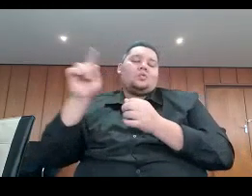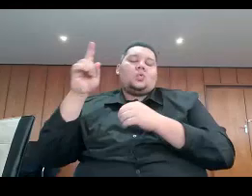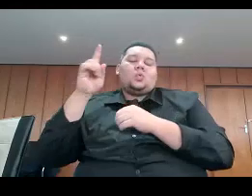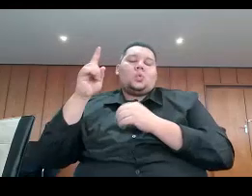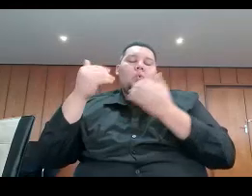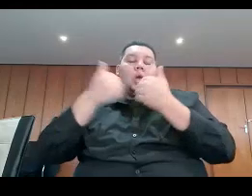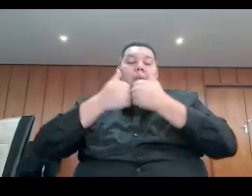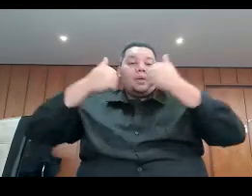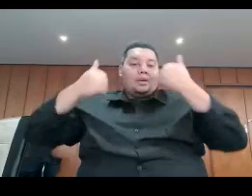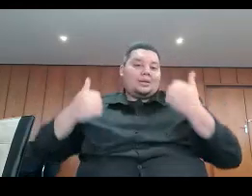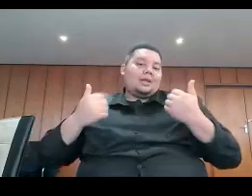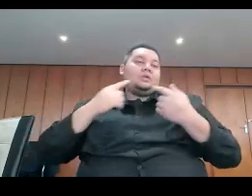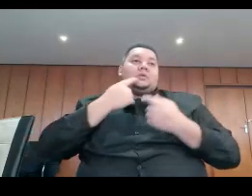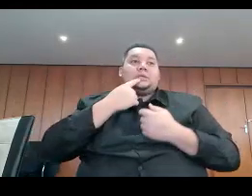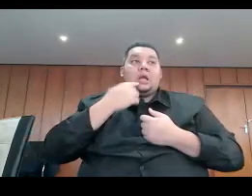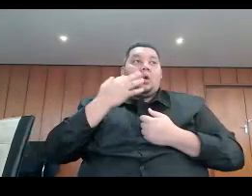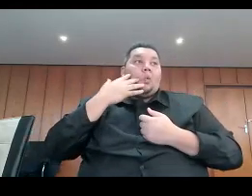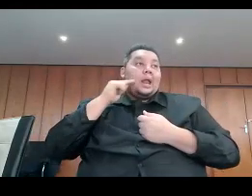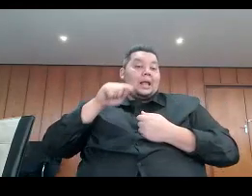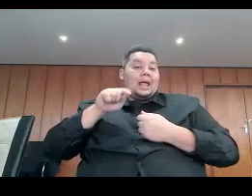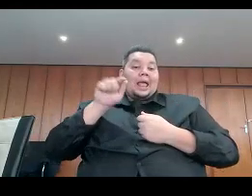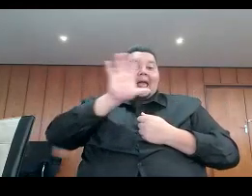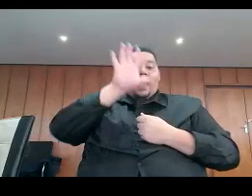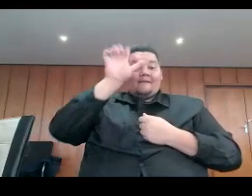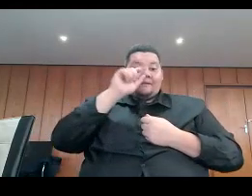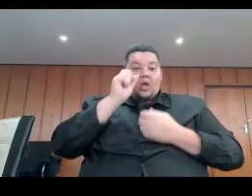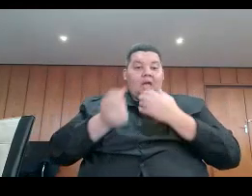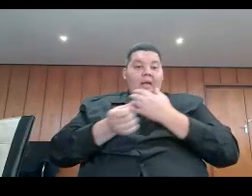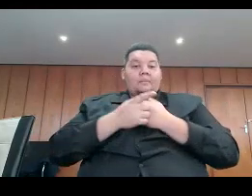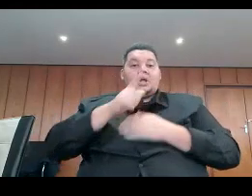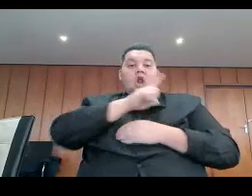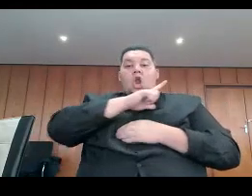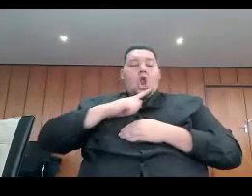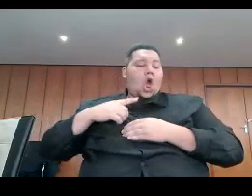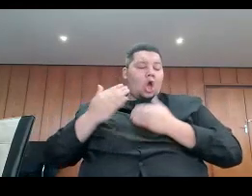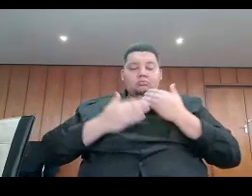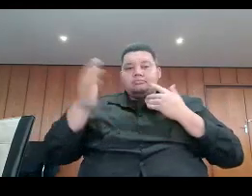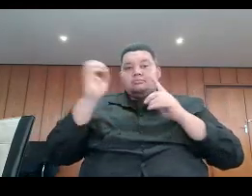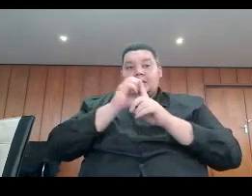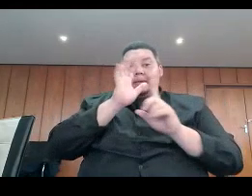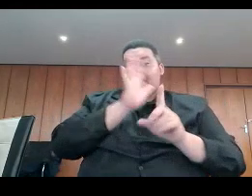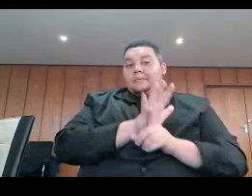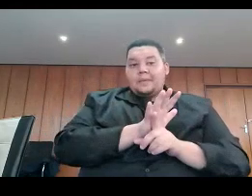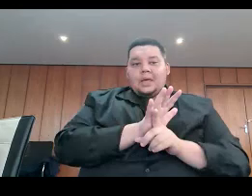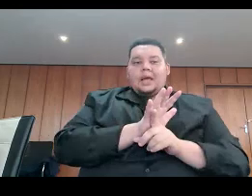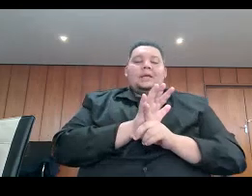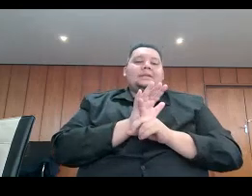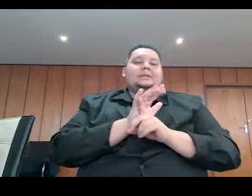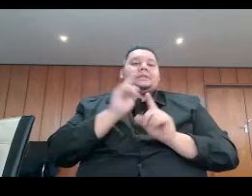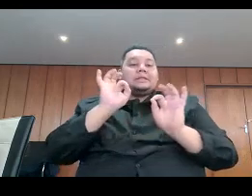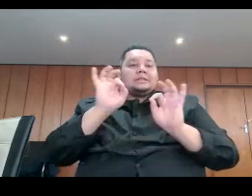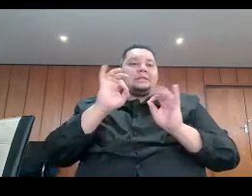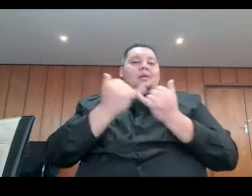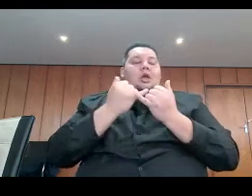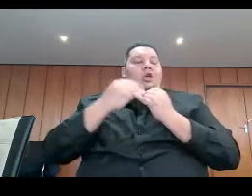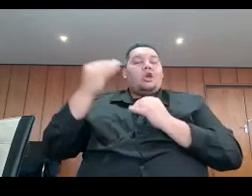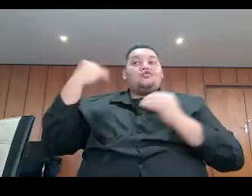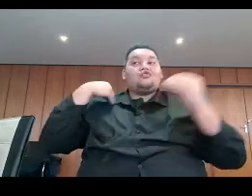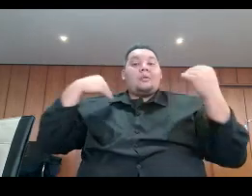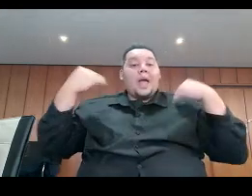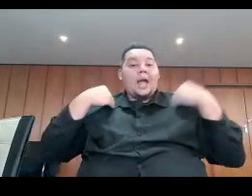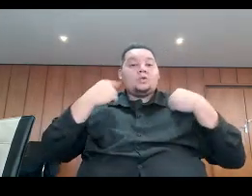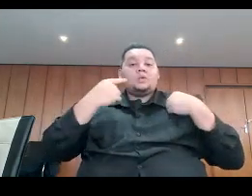And that when Africa experienced such long-term impacts, Ned reminds us that